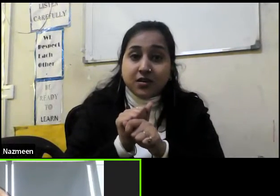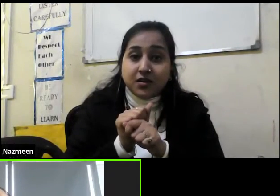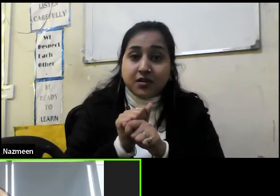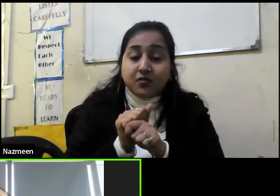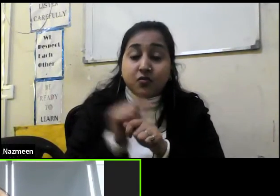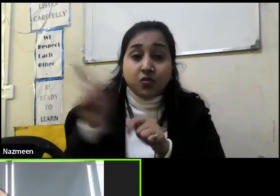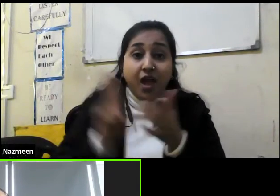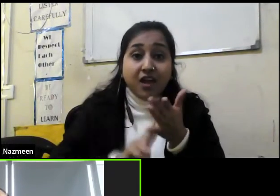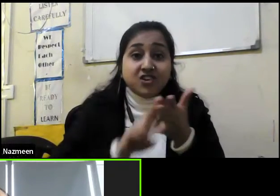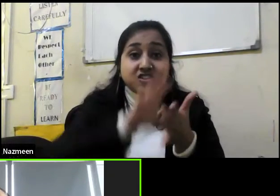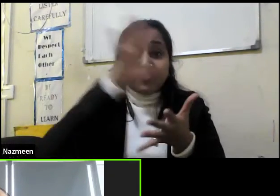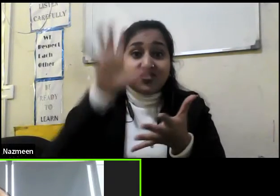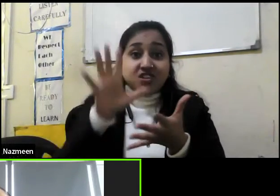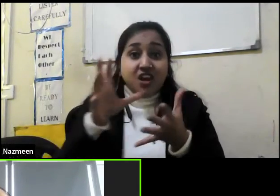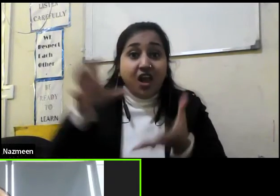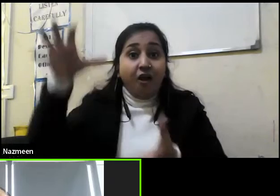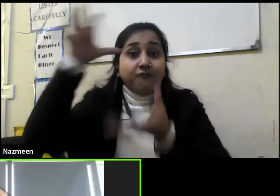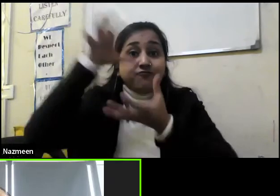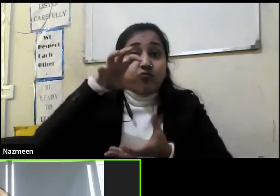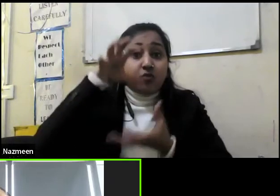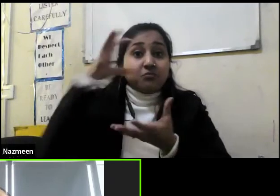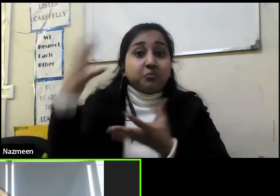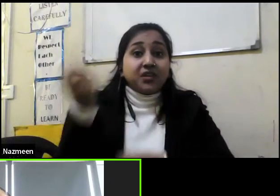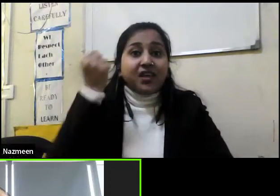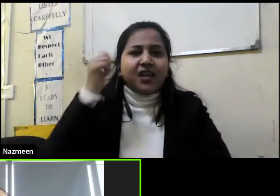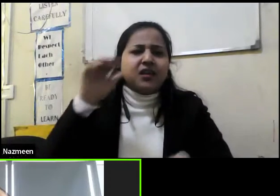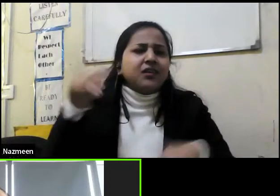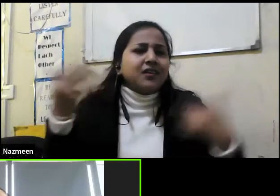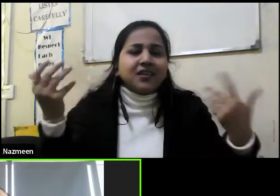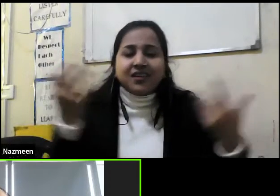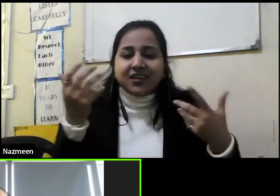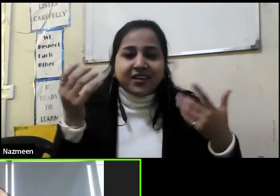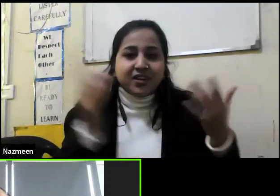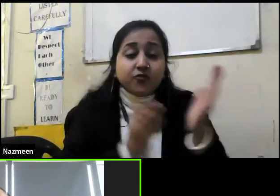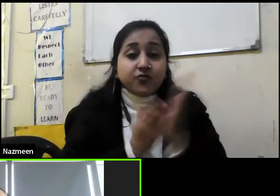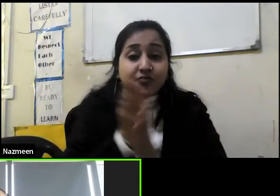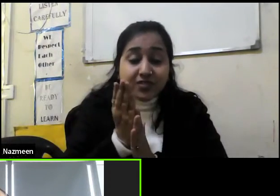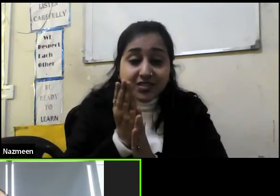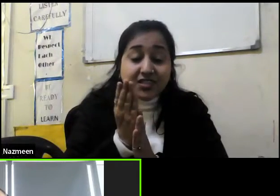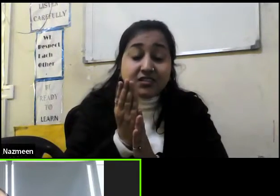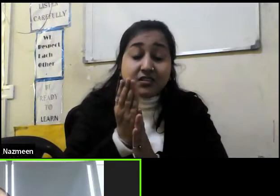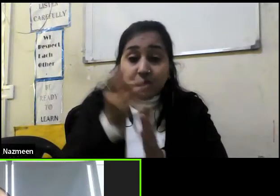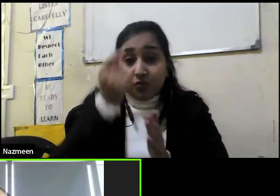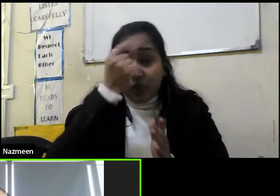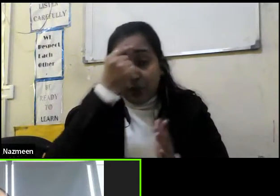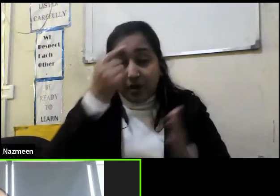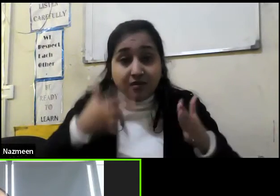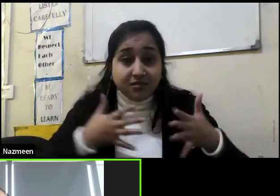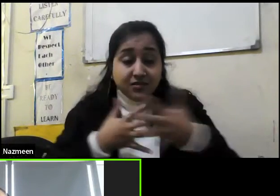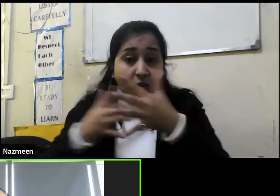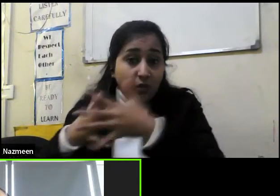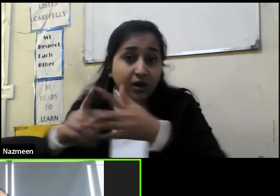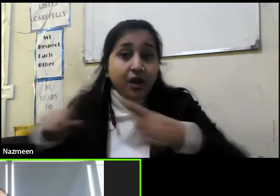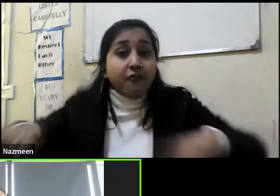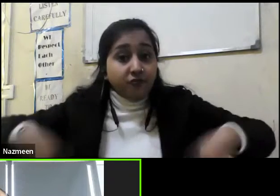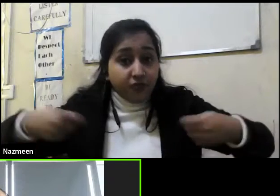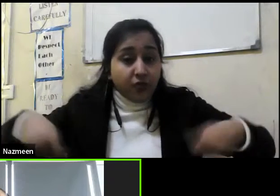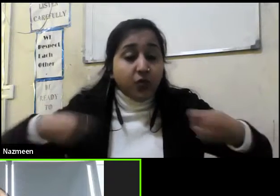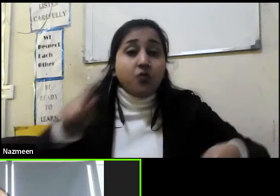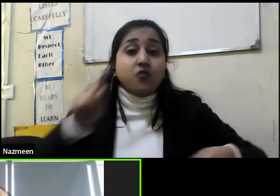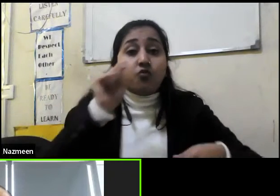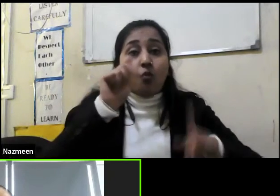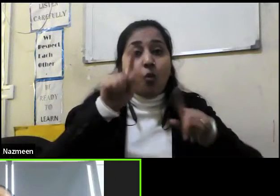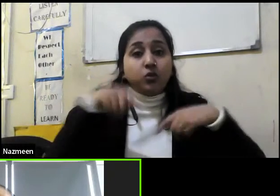Award, and which gives accessibility to physically challenged to toilets, and